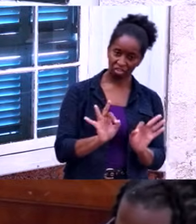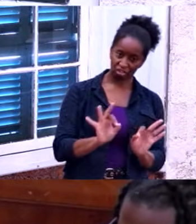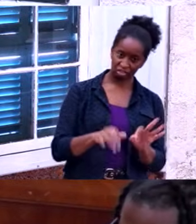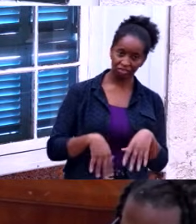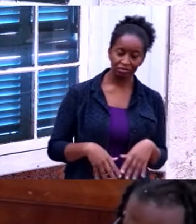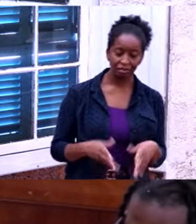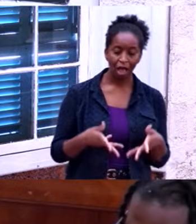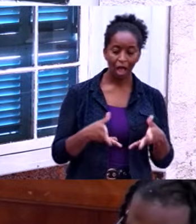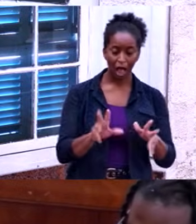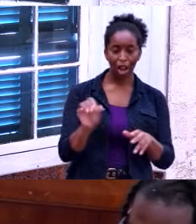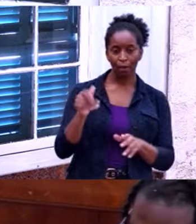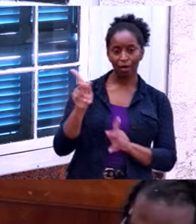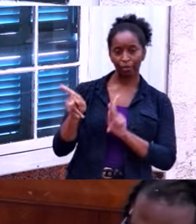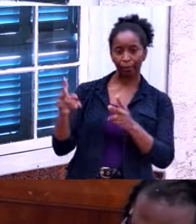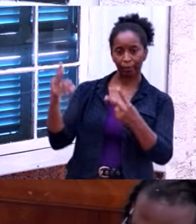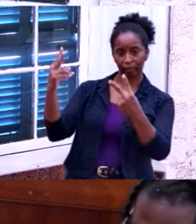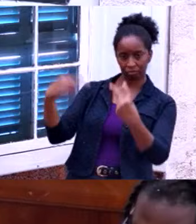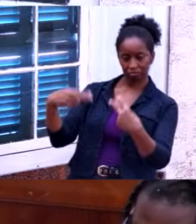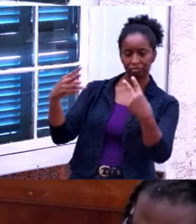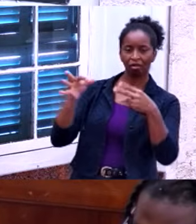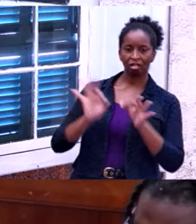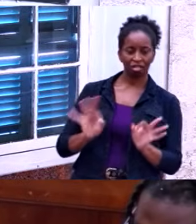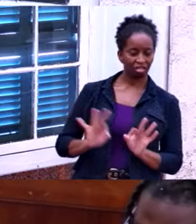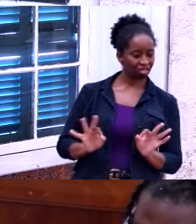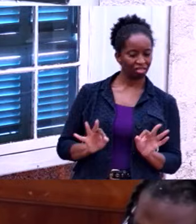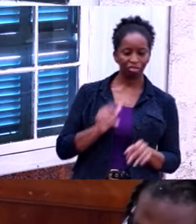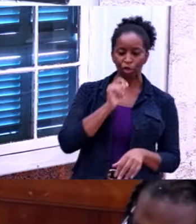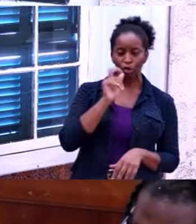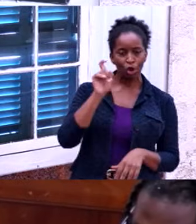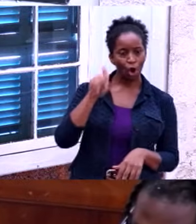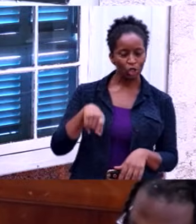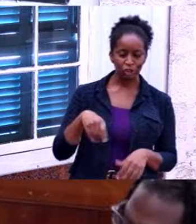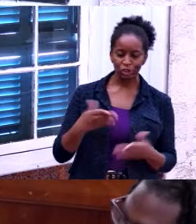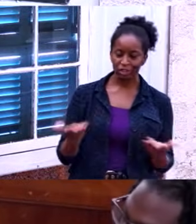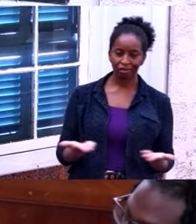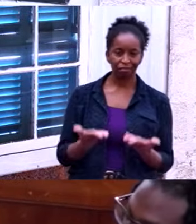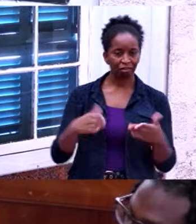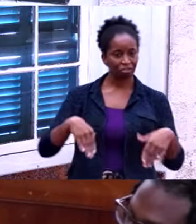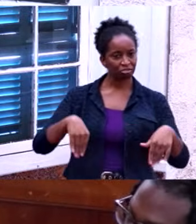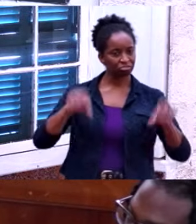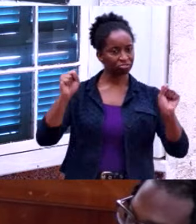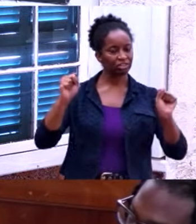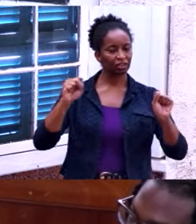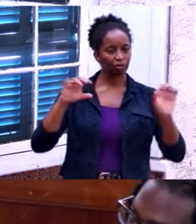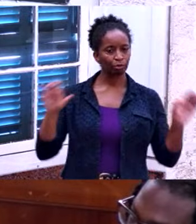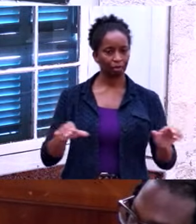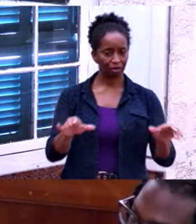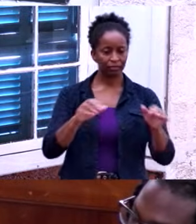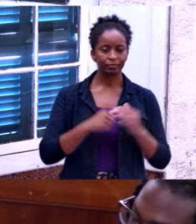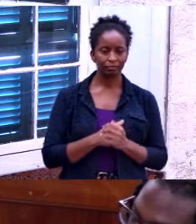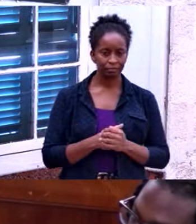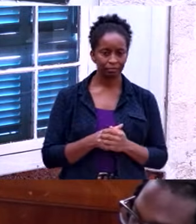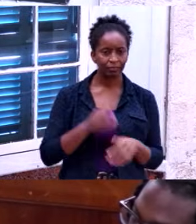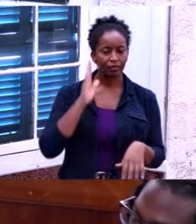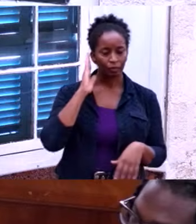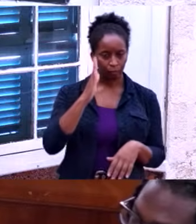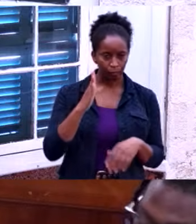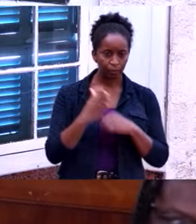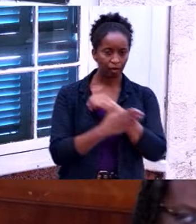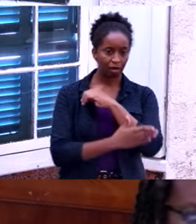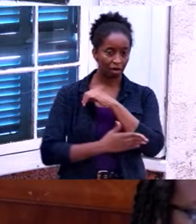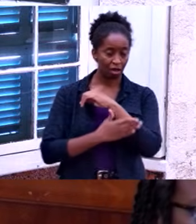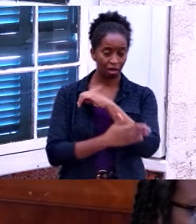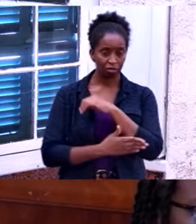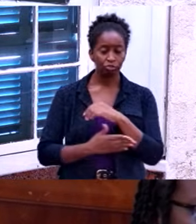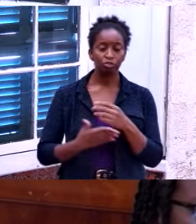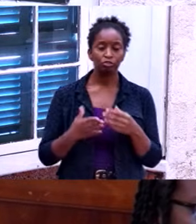nothing, have no place in it. The country, Mr. President, will make a choice very soon. It will